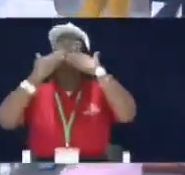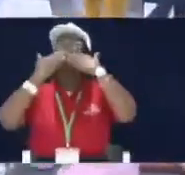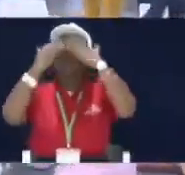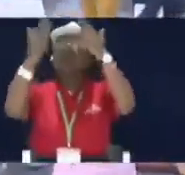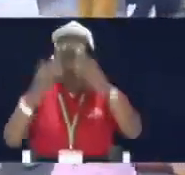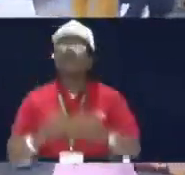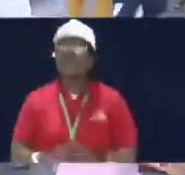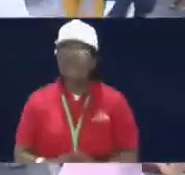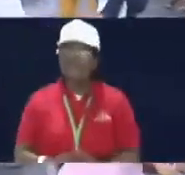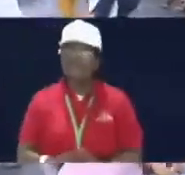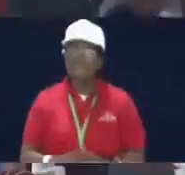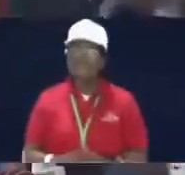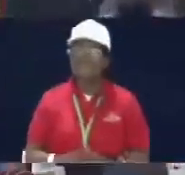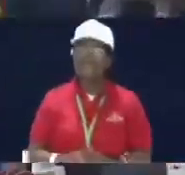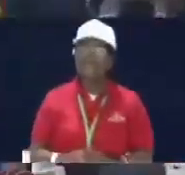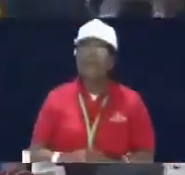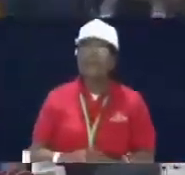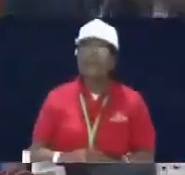Thank you, Father.